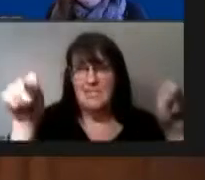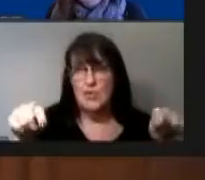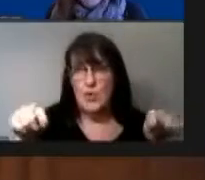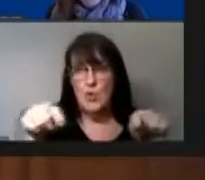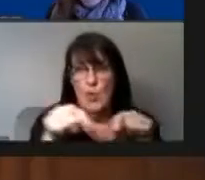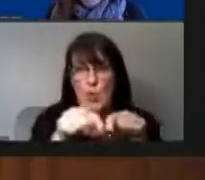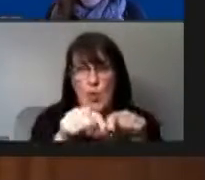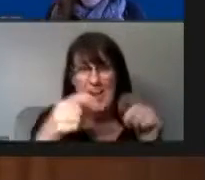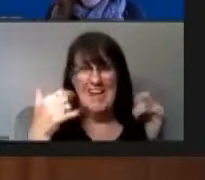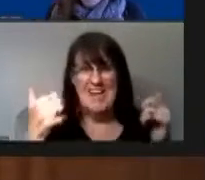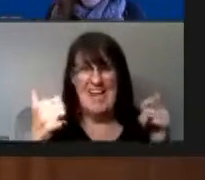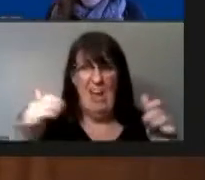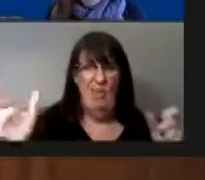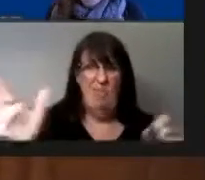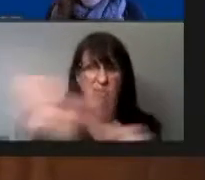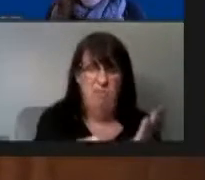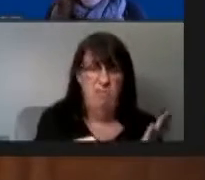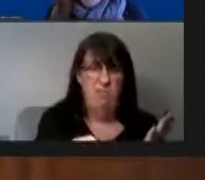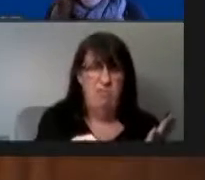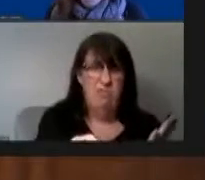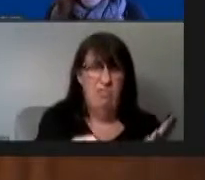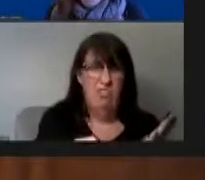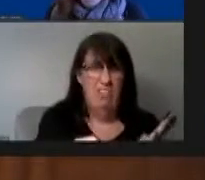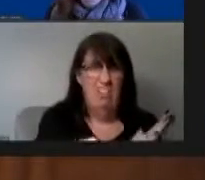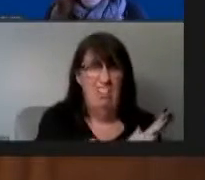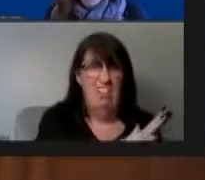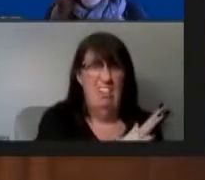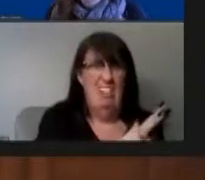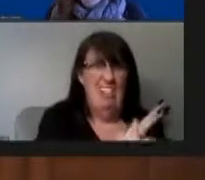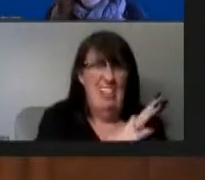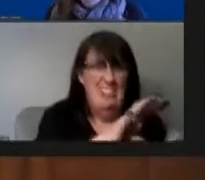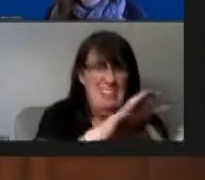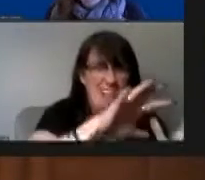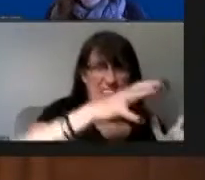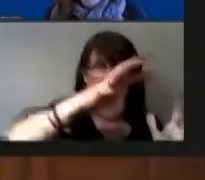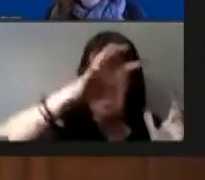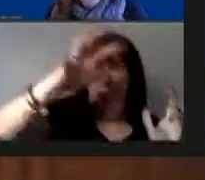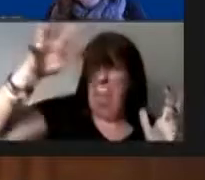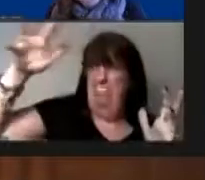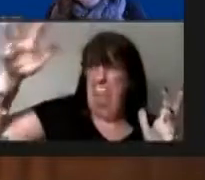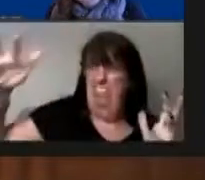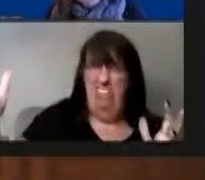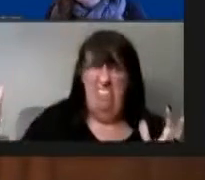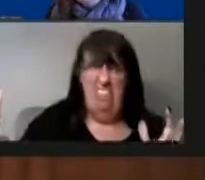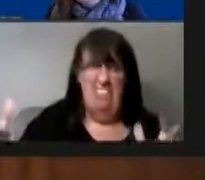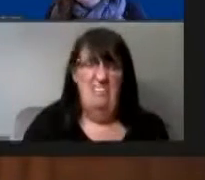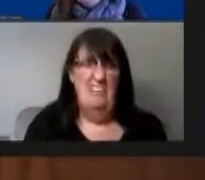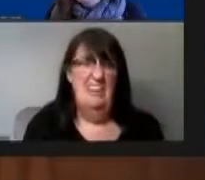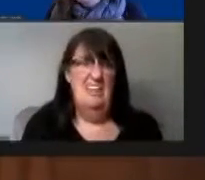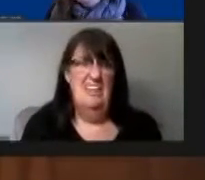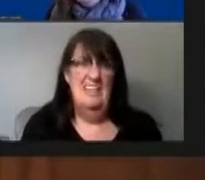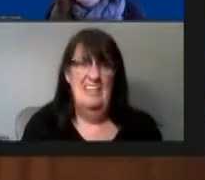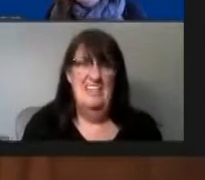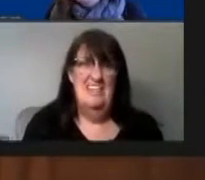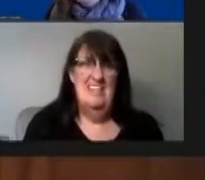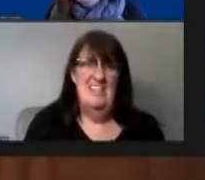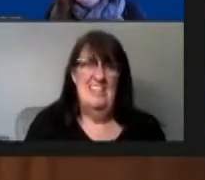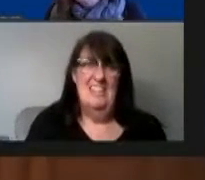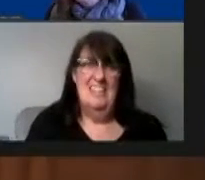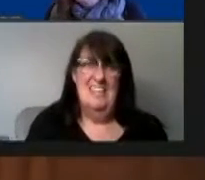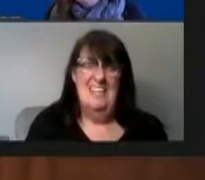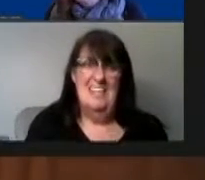huge edifice that would quickly, I think, take precedence over